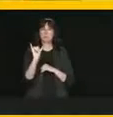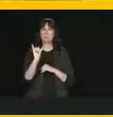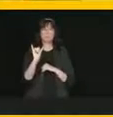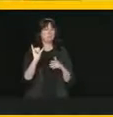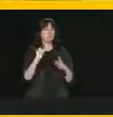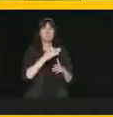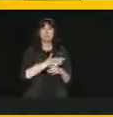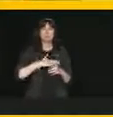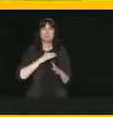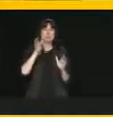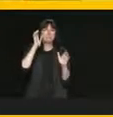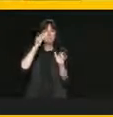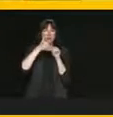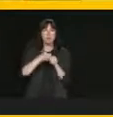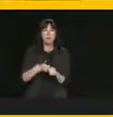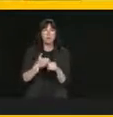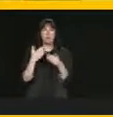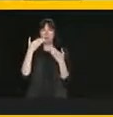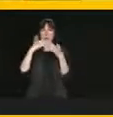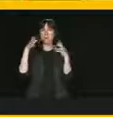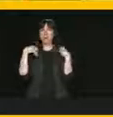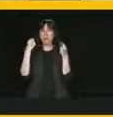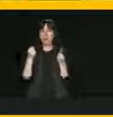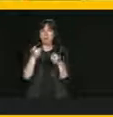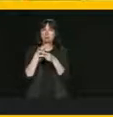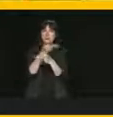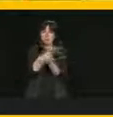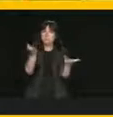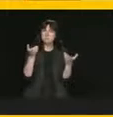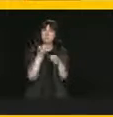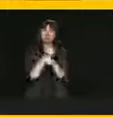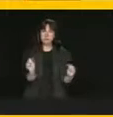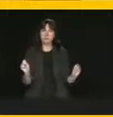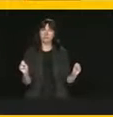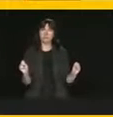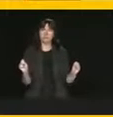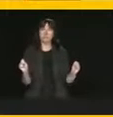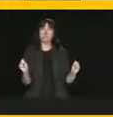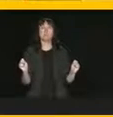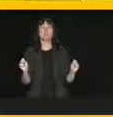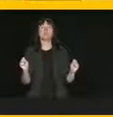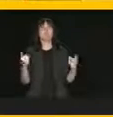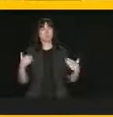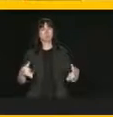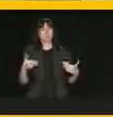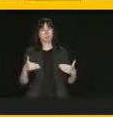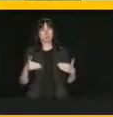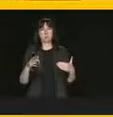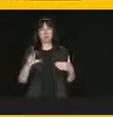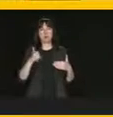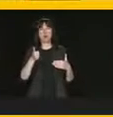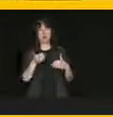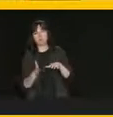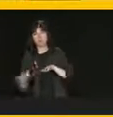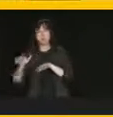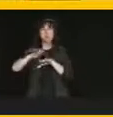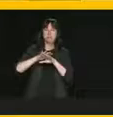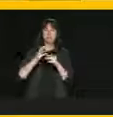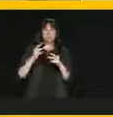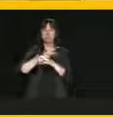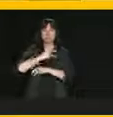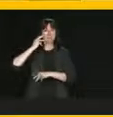continue listening to officials as they work to keep you and your family safe. This comes during what's already a tough time, but I